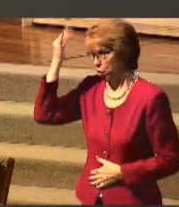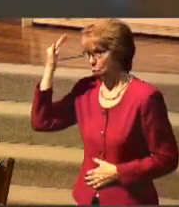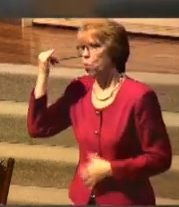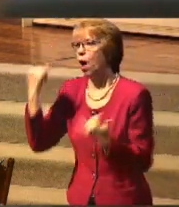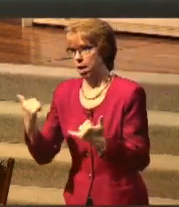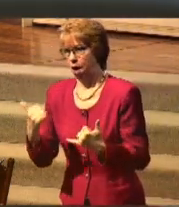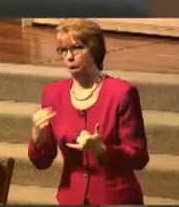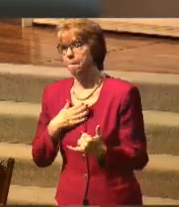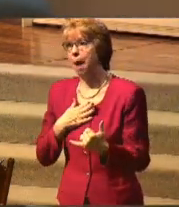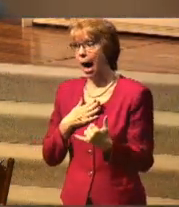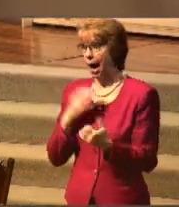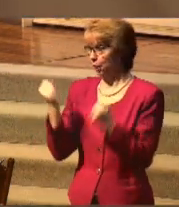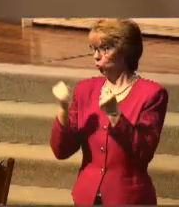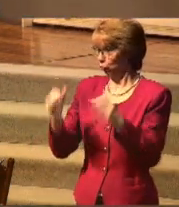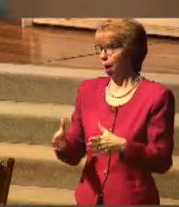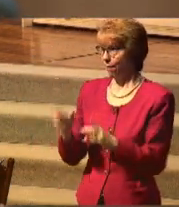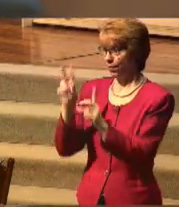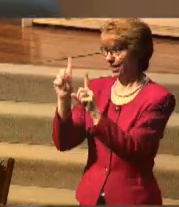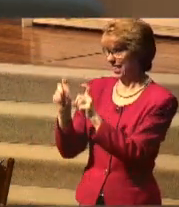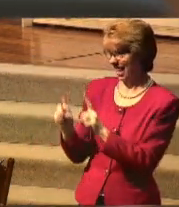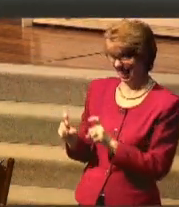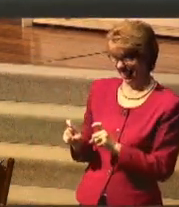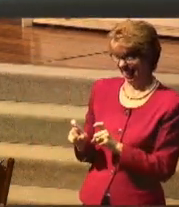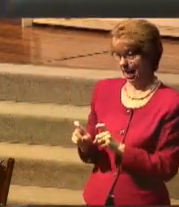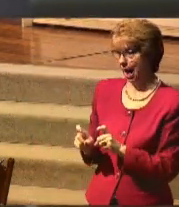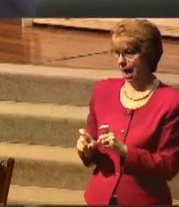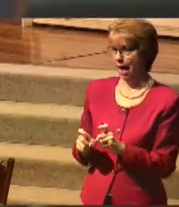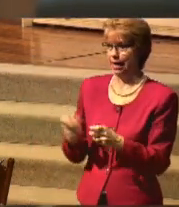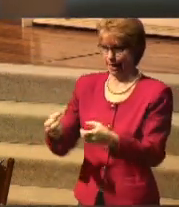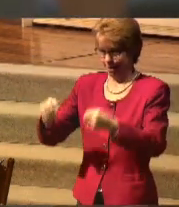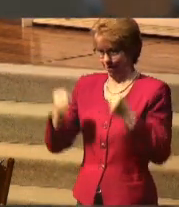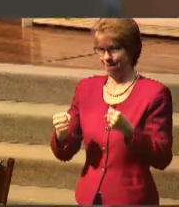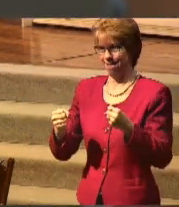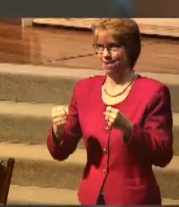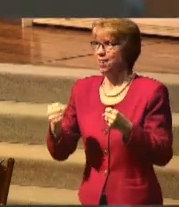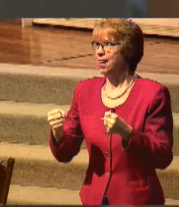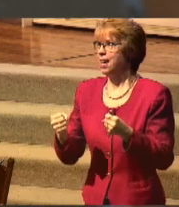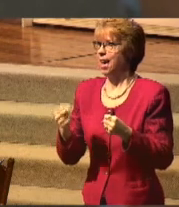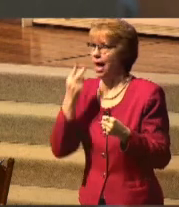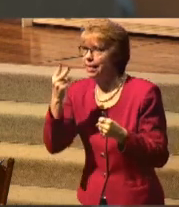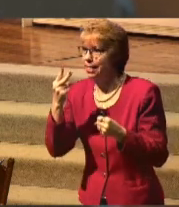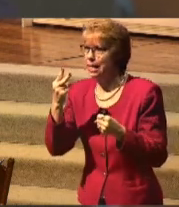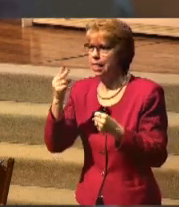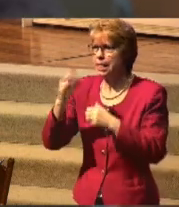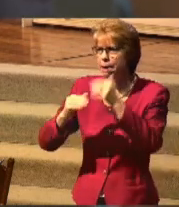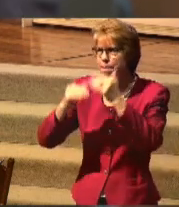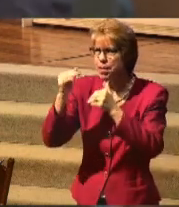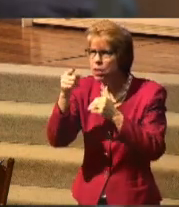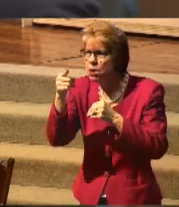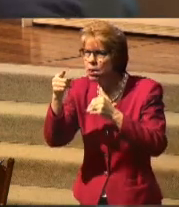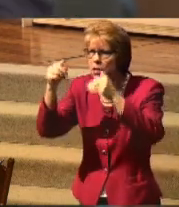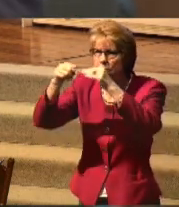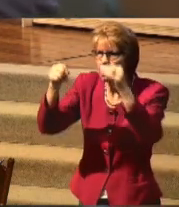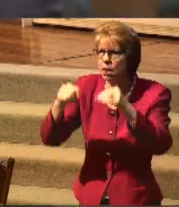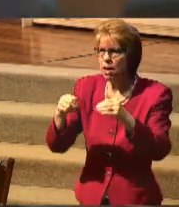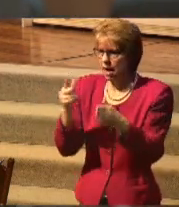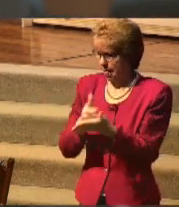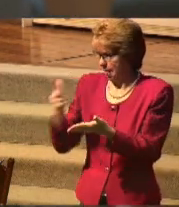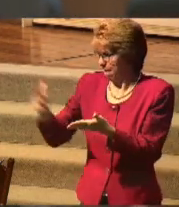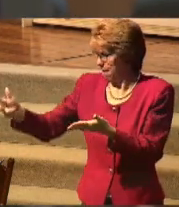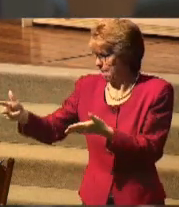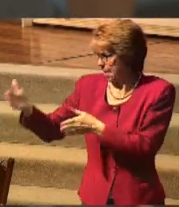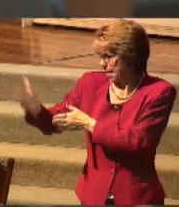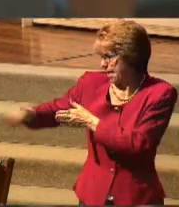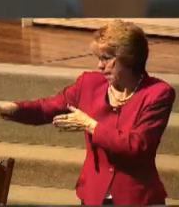driver's test, I get in under the wheel, and there's this building right there, and it's sitting on the road and parking lot on three